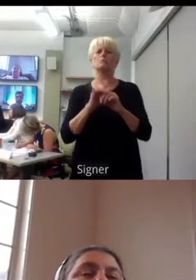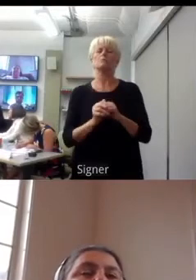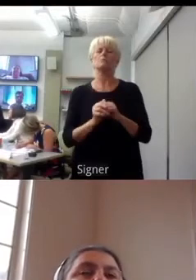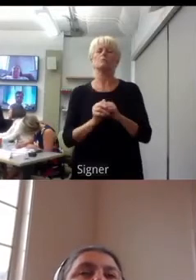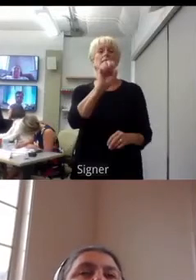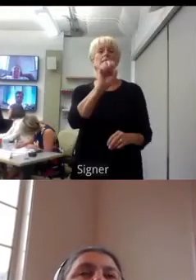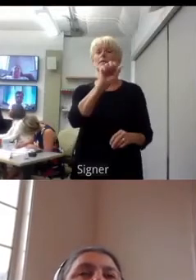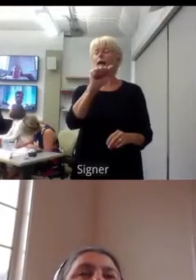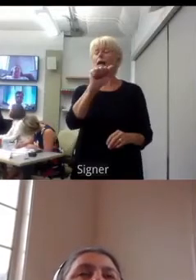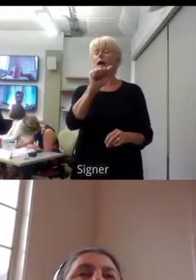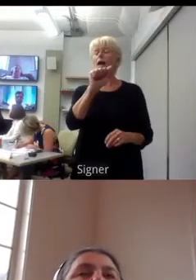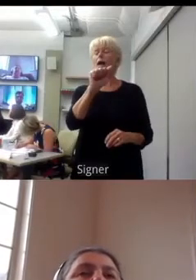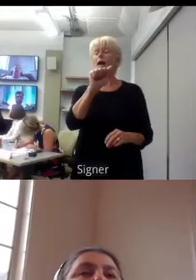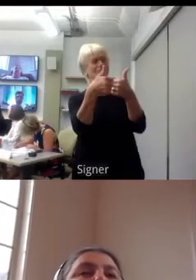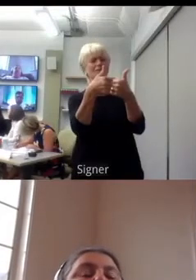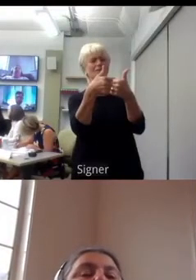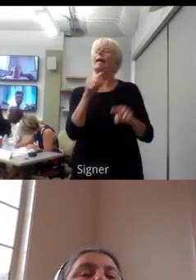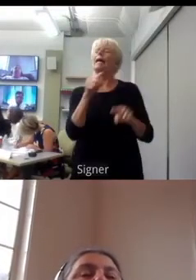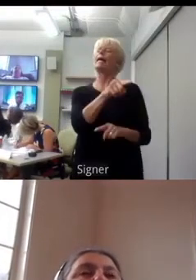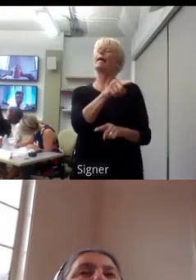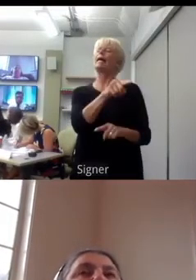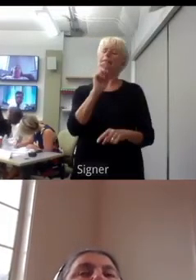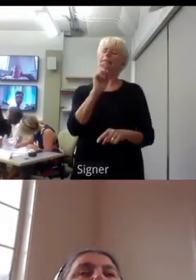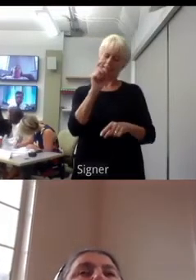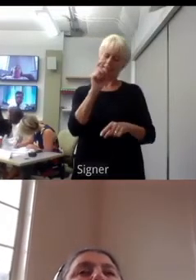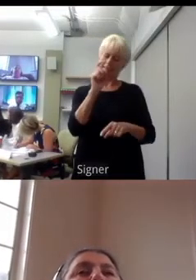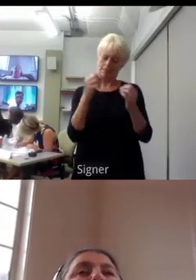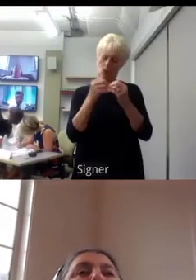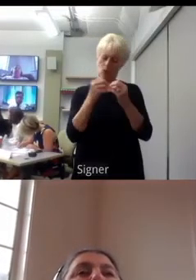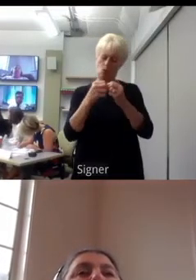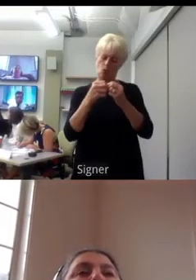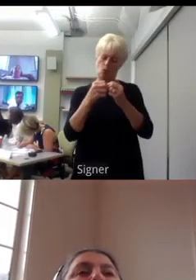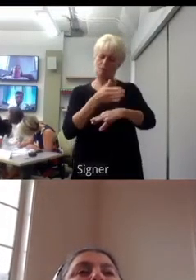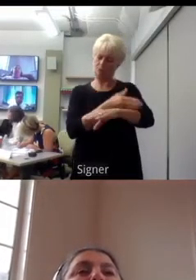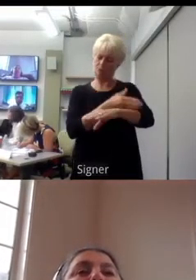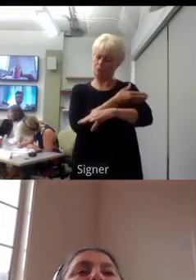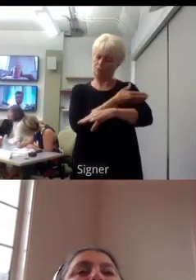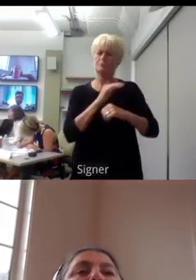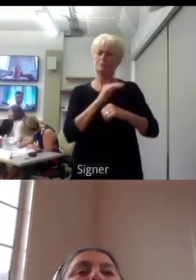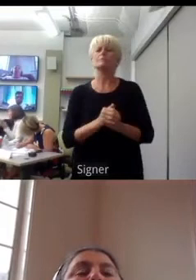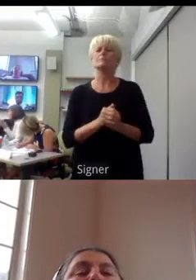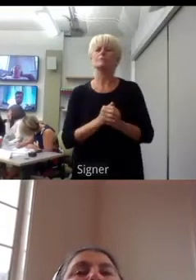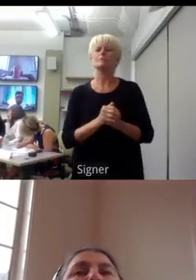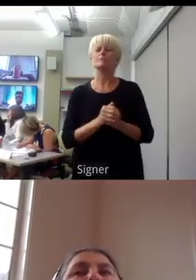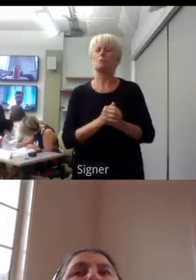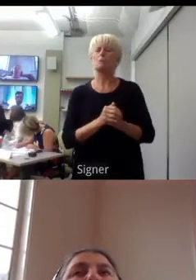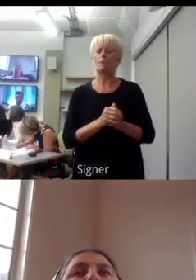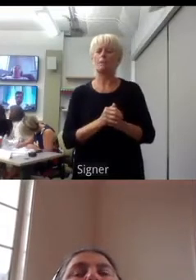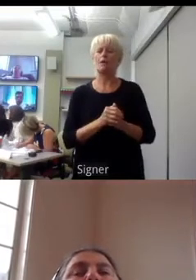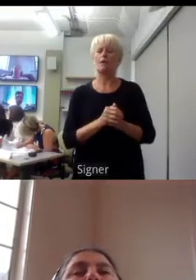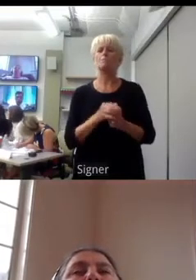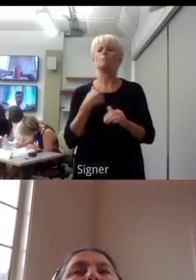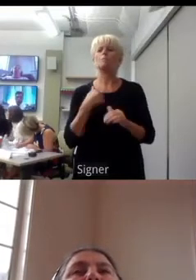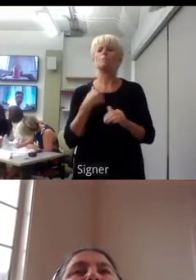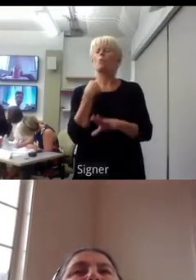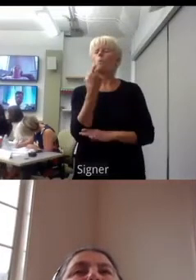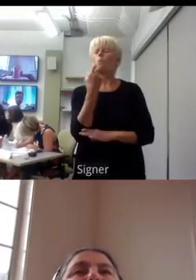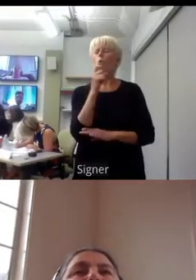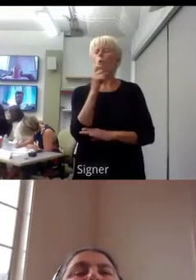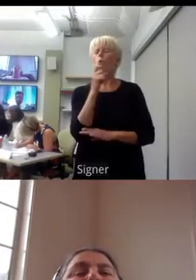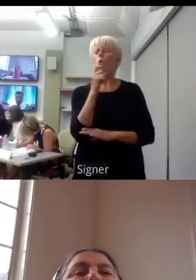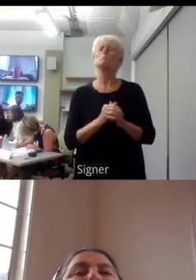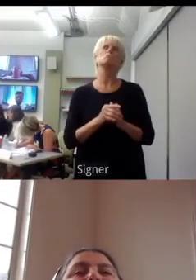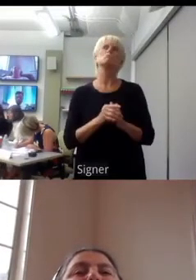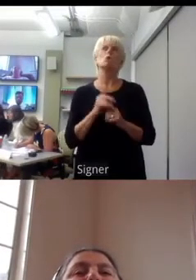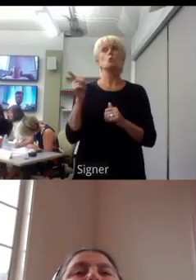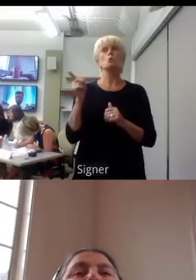from what the municipal standards are doing. Okay, last question, and just briefly, when you're working with architects or other design